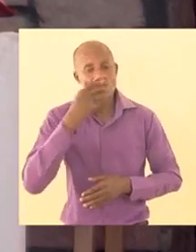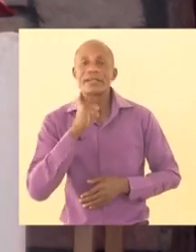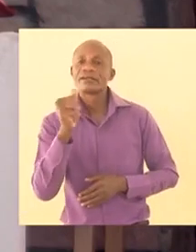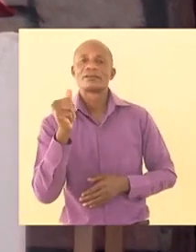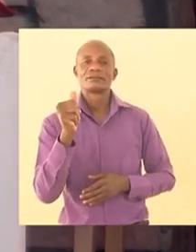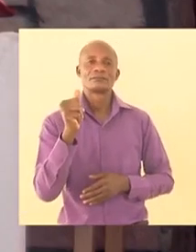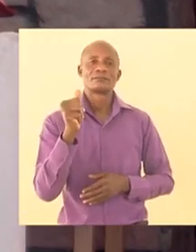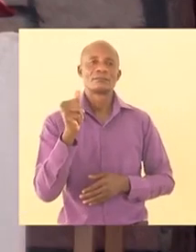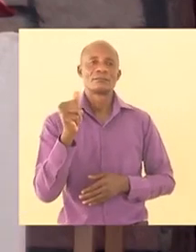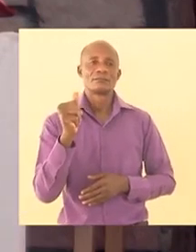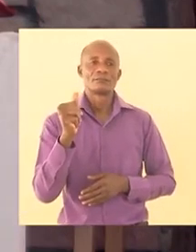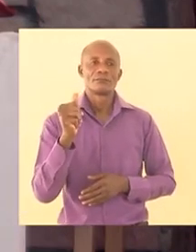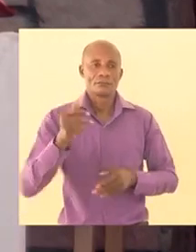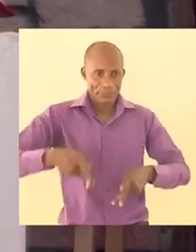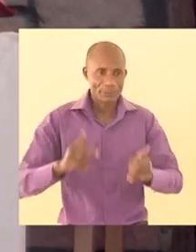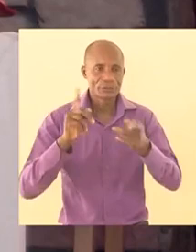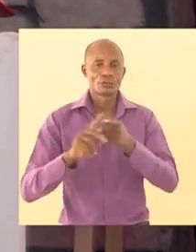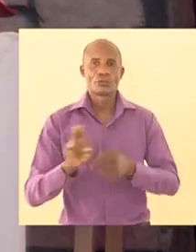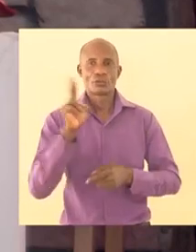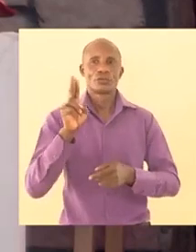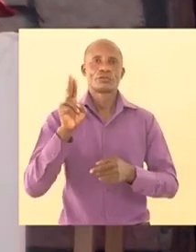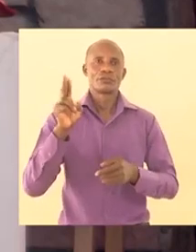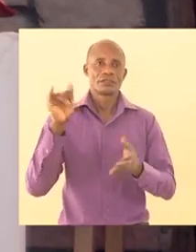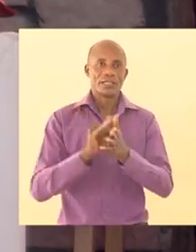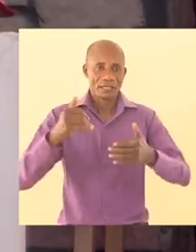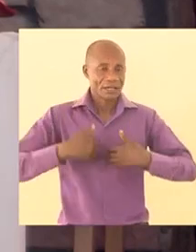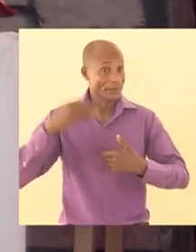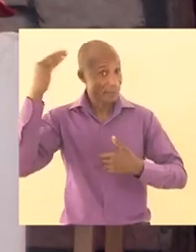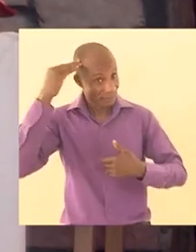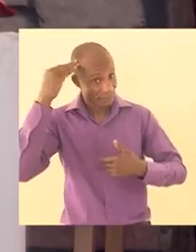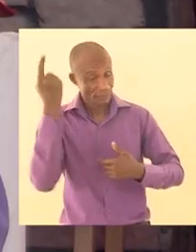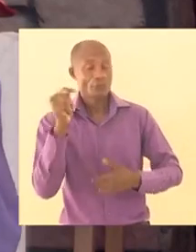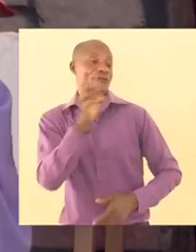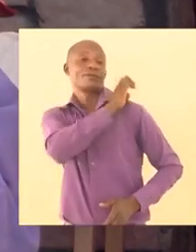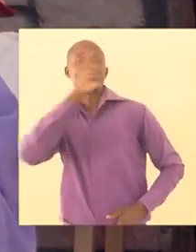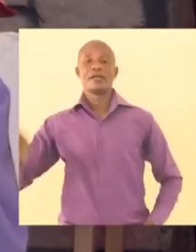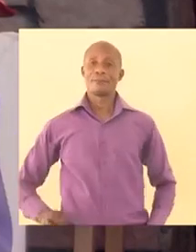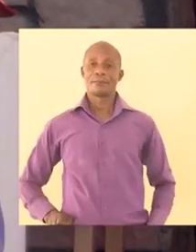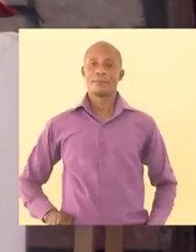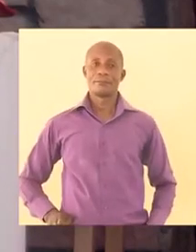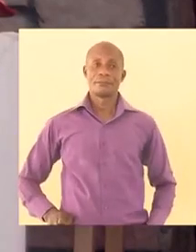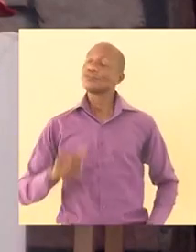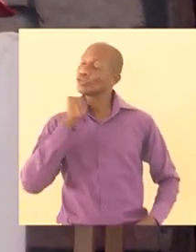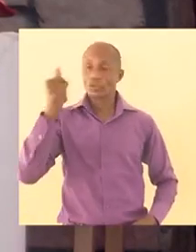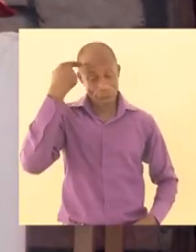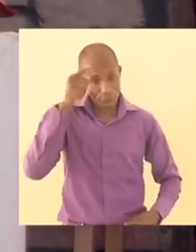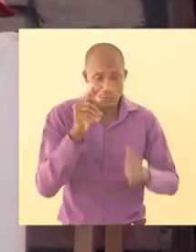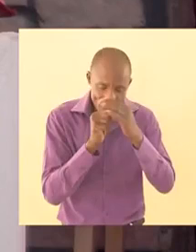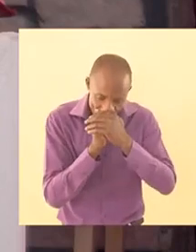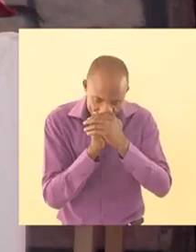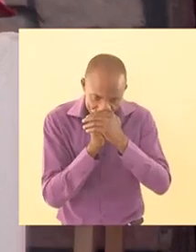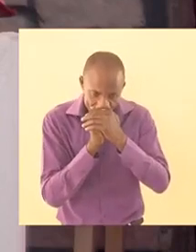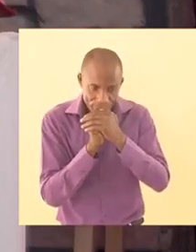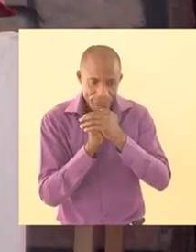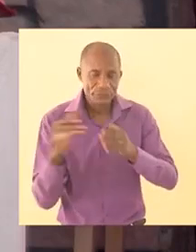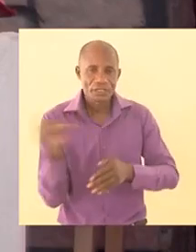The Jews were not permitted to use coins that had the head of an emperor on it. At least not for worship. So for worship,